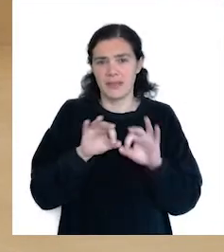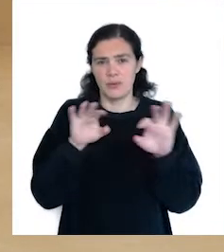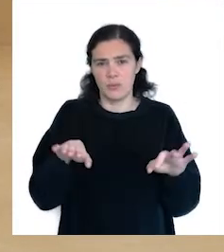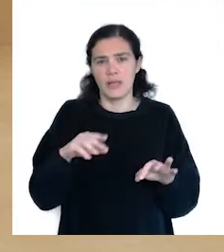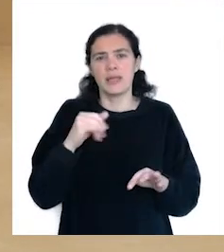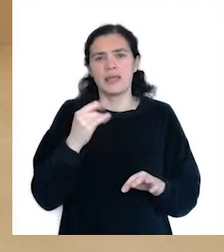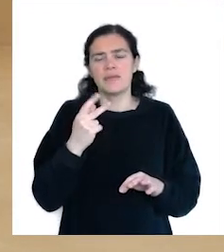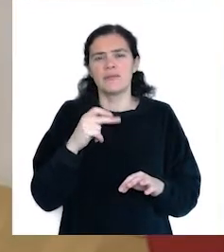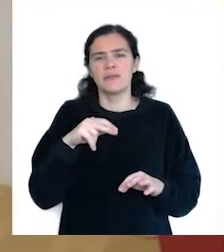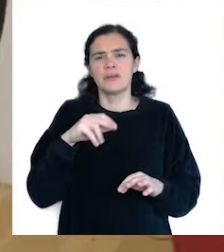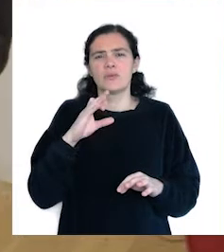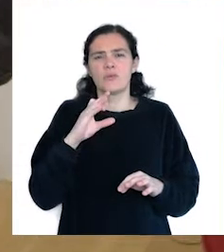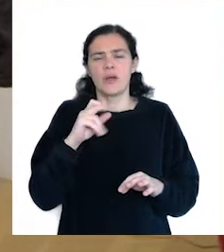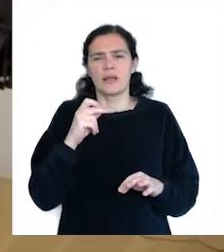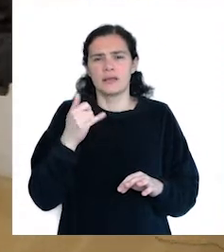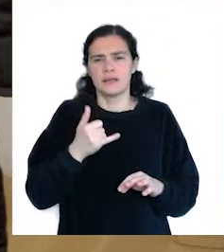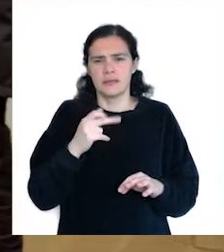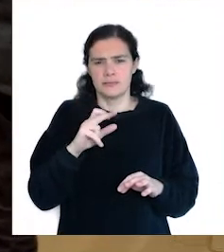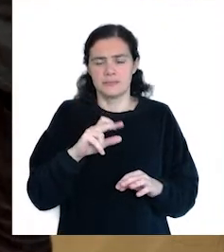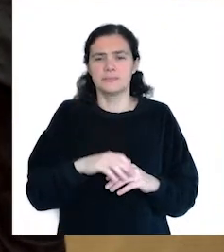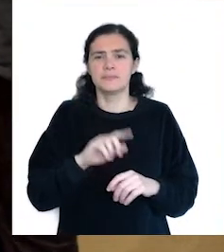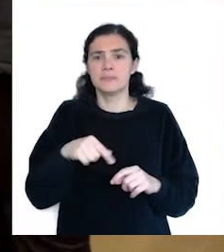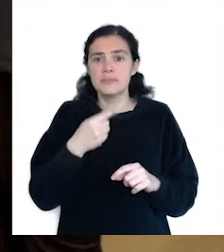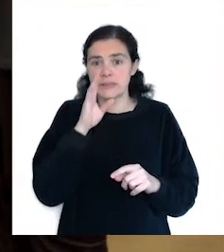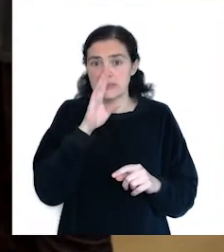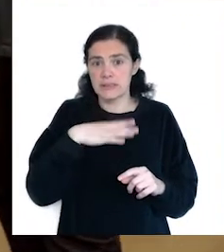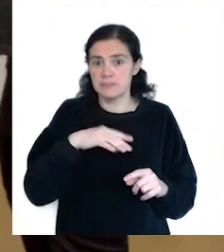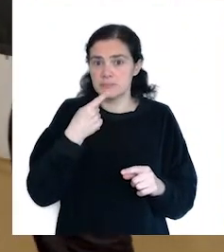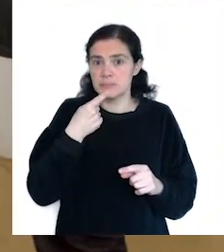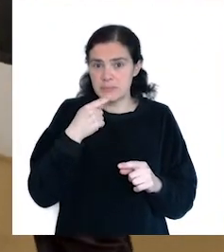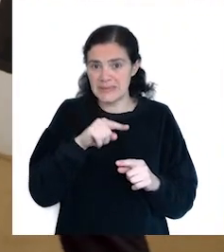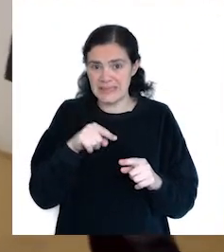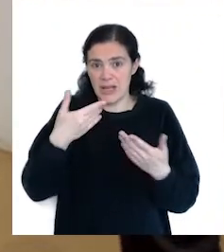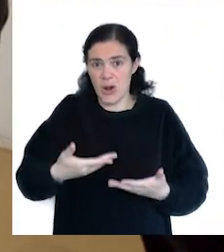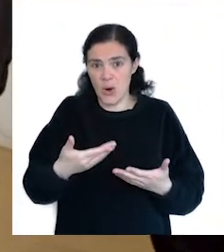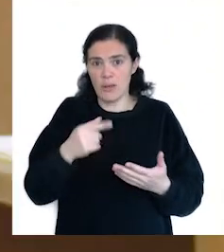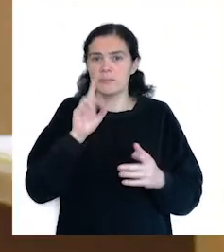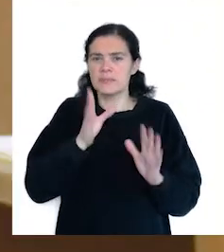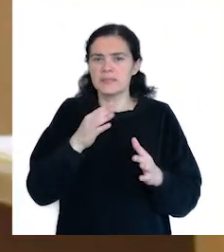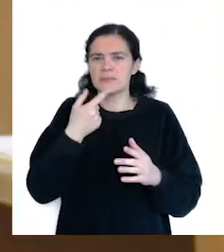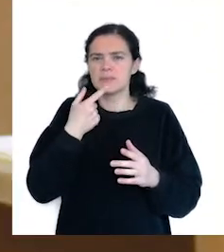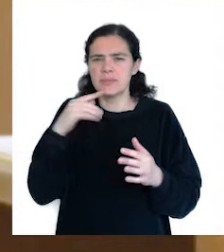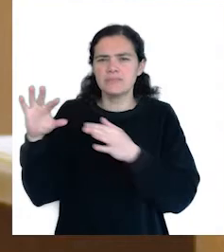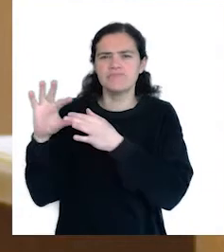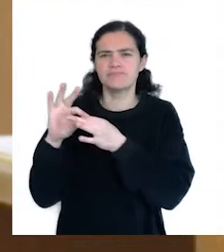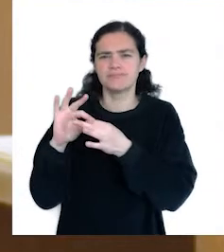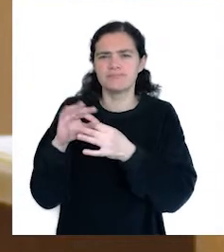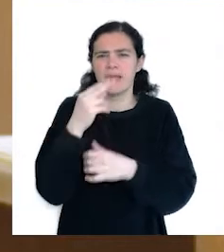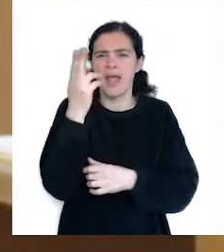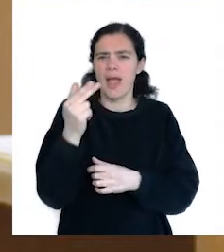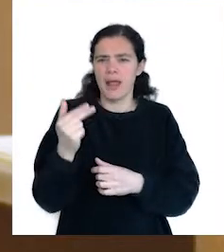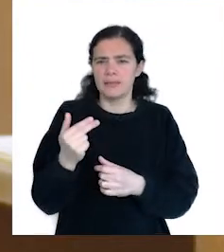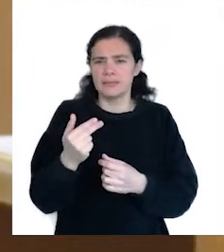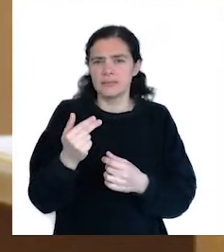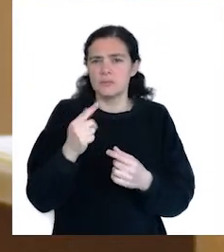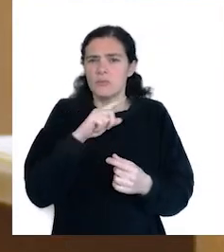thing with Yvonne Reiner. So to understand the art of today, you need to understand this connection. The fact that